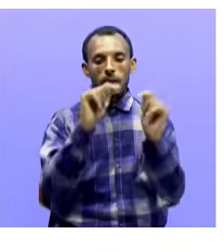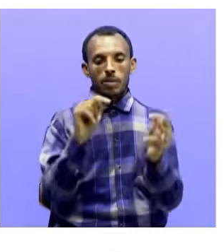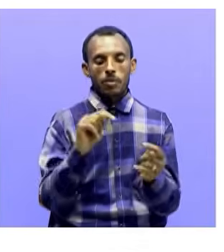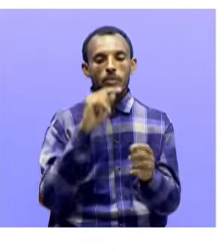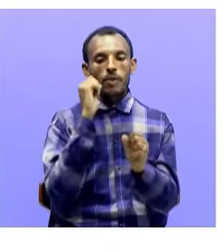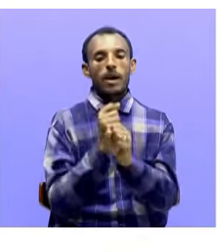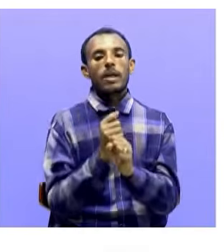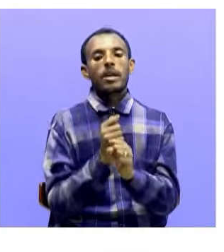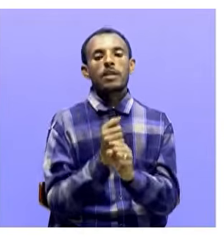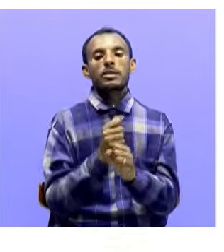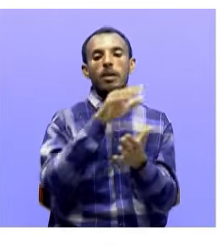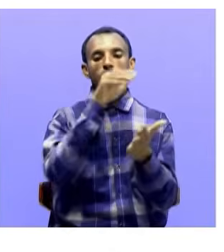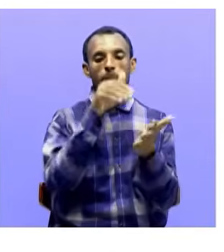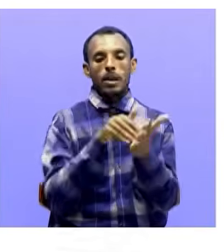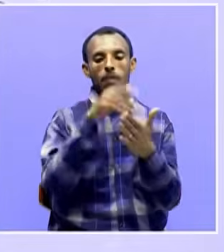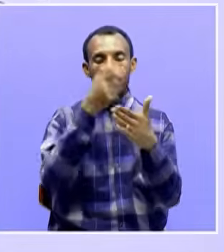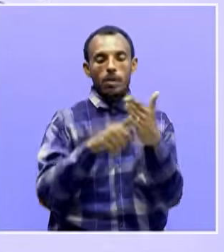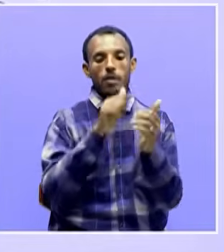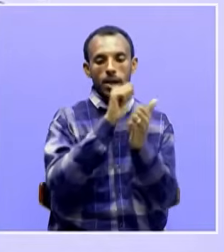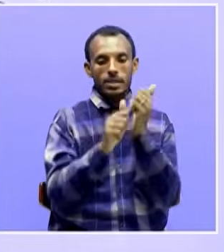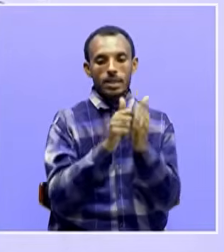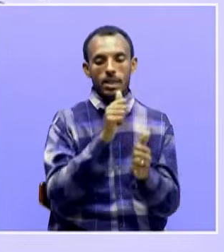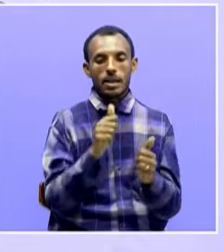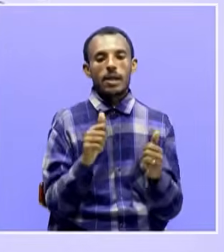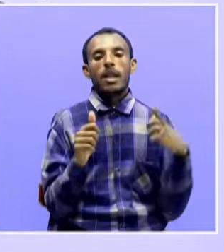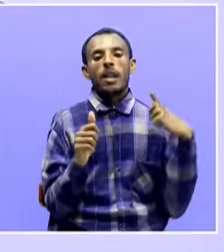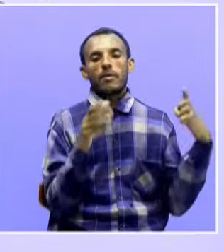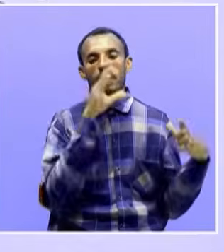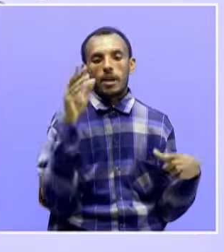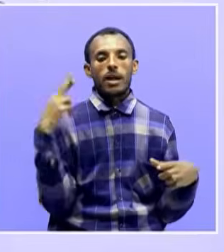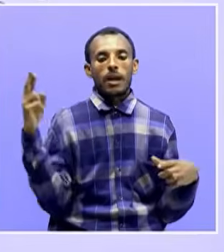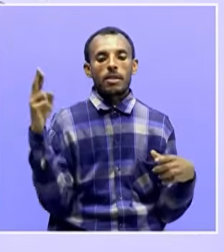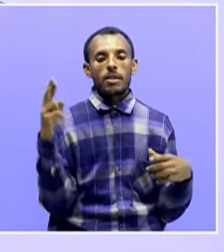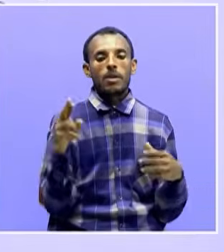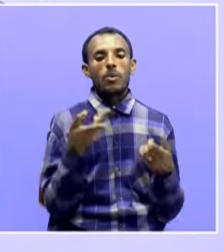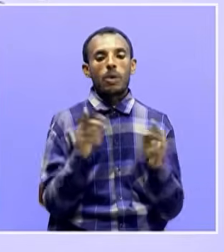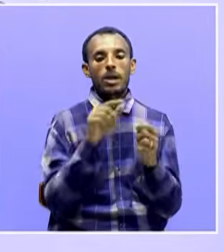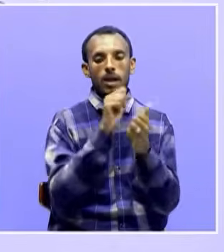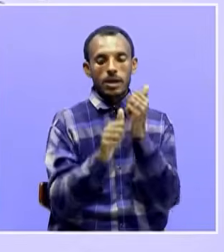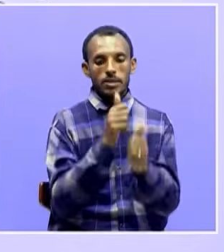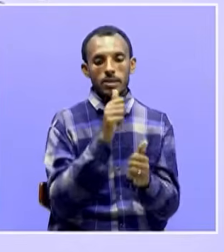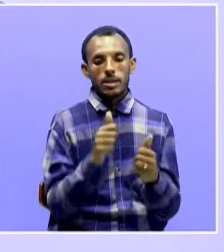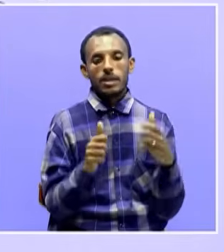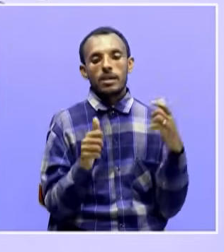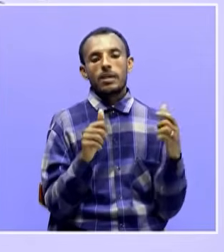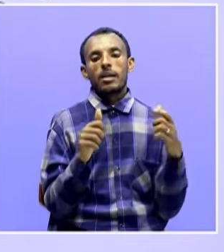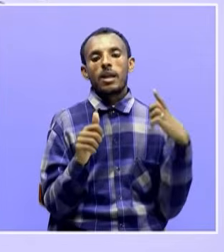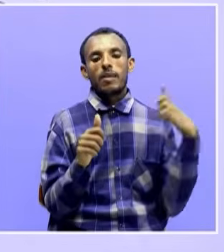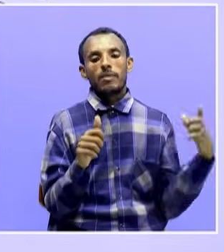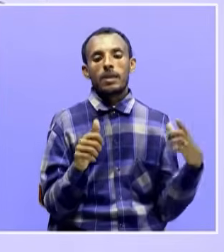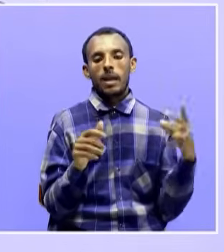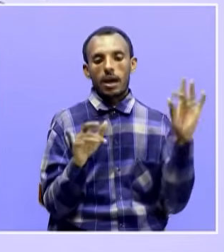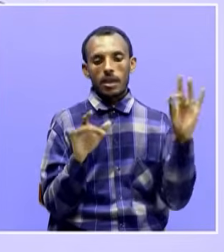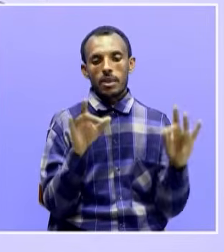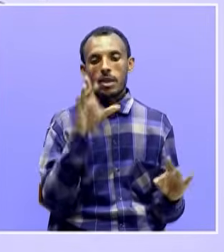the middle value by cancelling the left and the right terms. So when you cancel this one